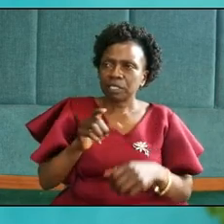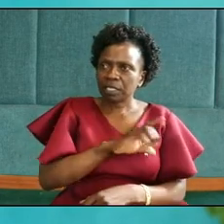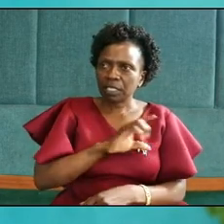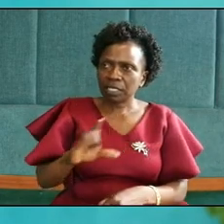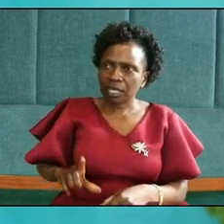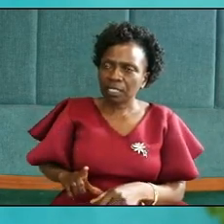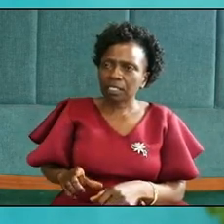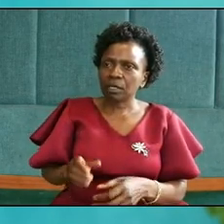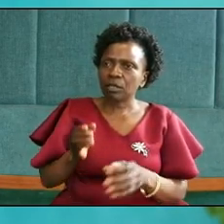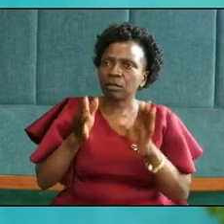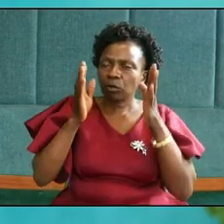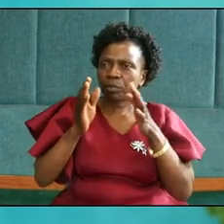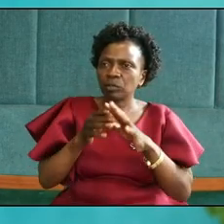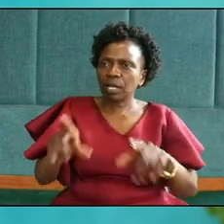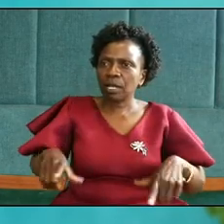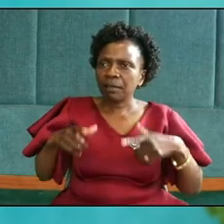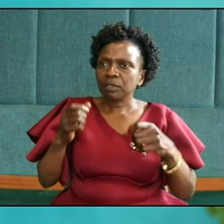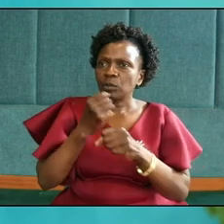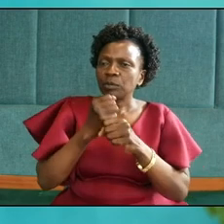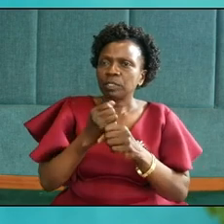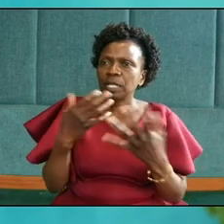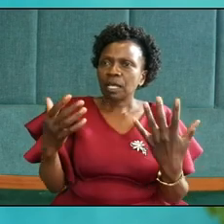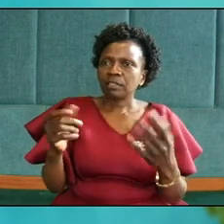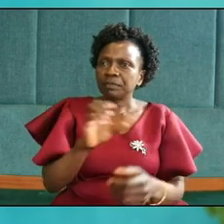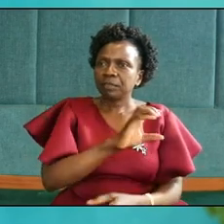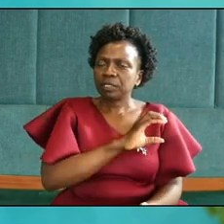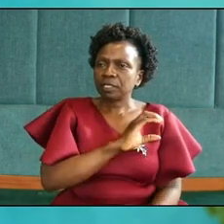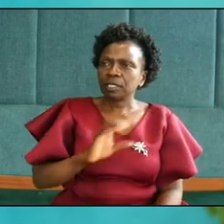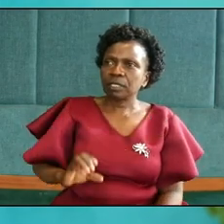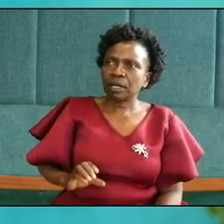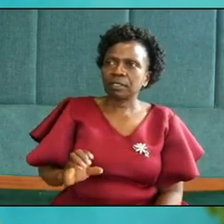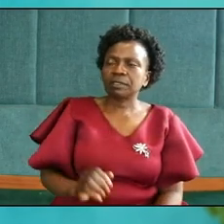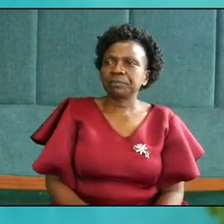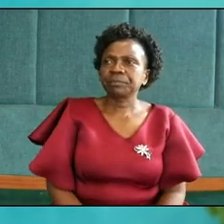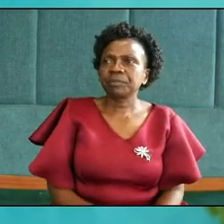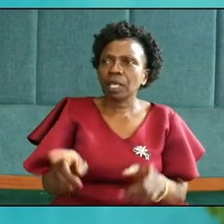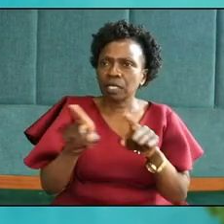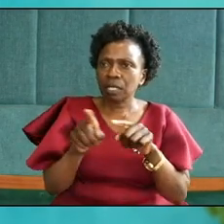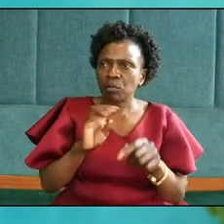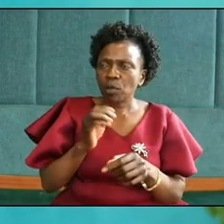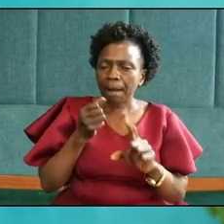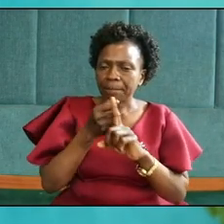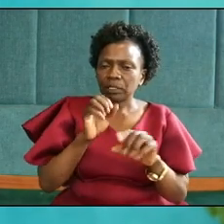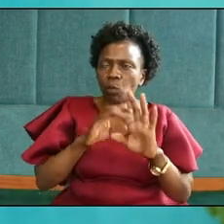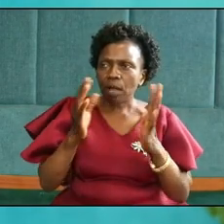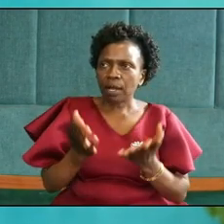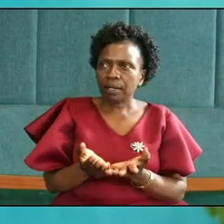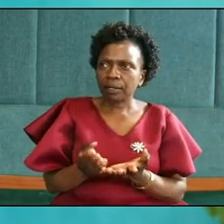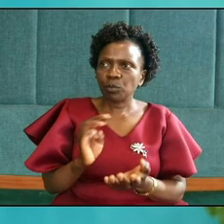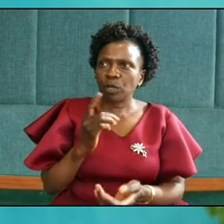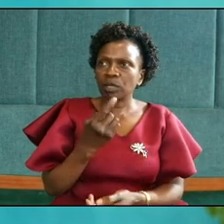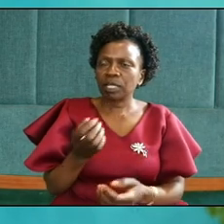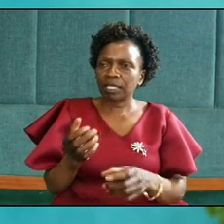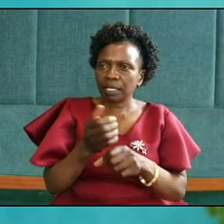life, your work in the hands of Jesus Christ, my dear friends. As we impact the world, we only